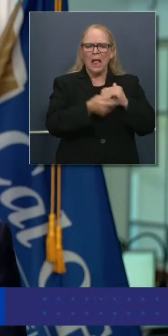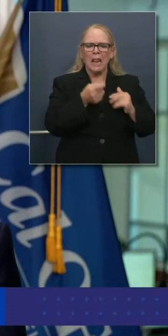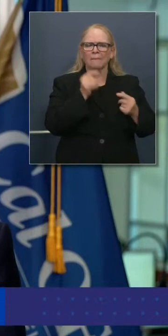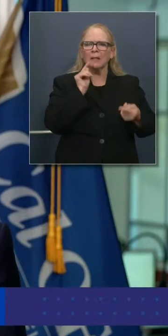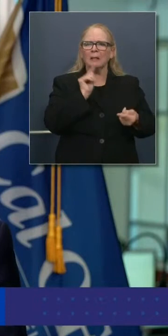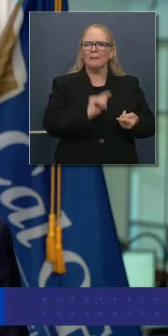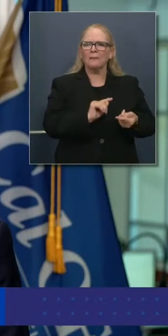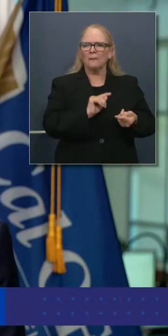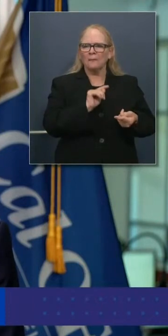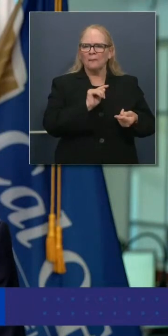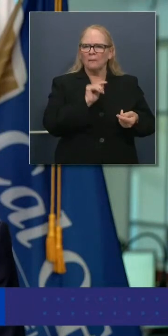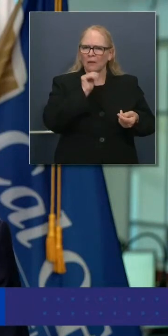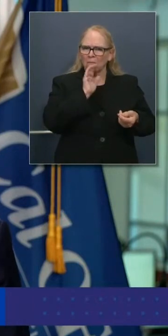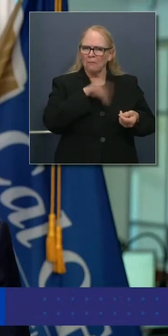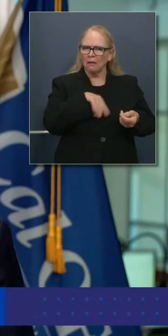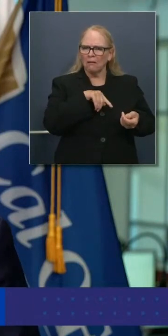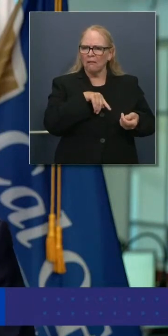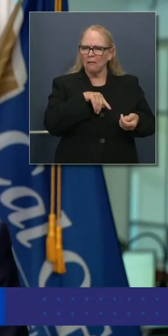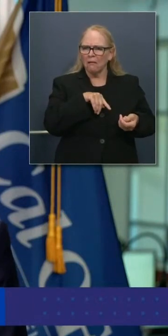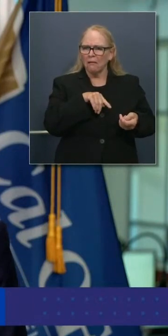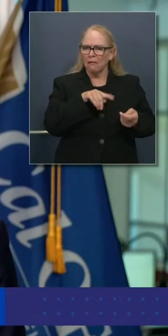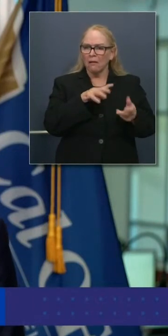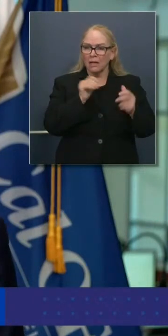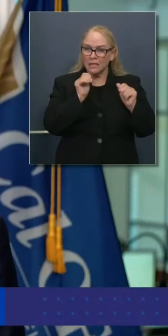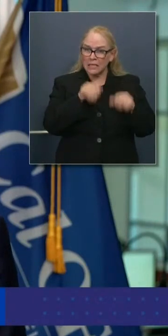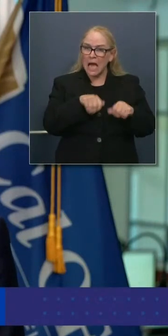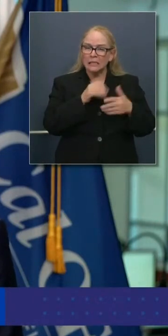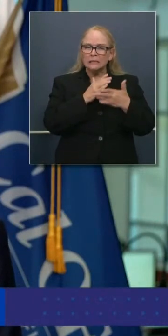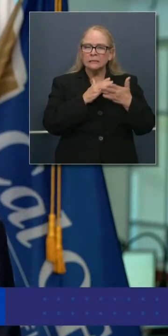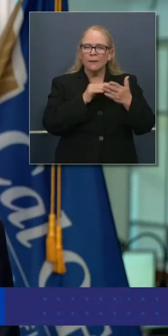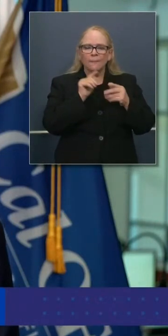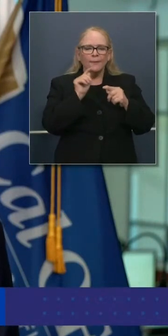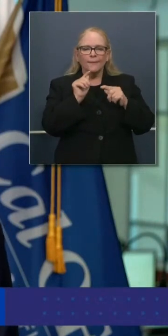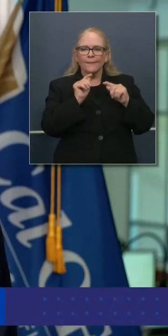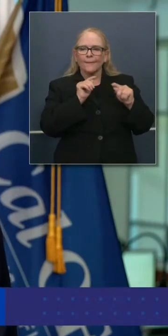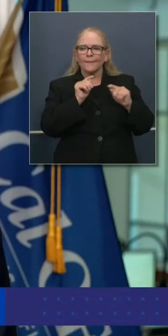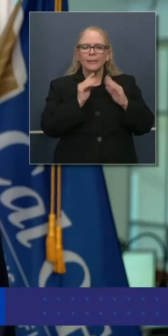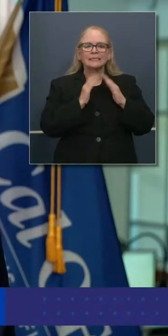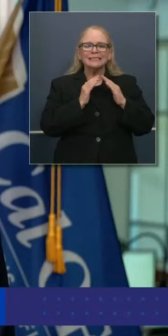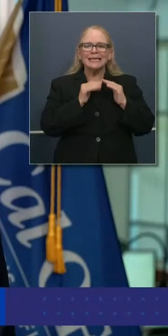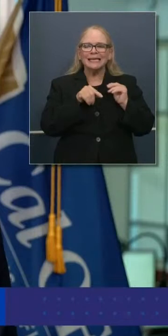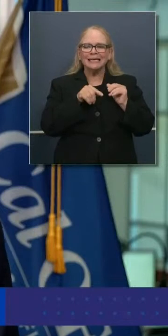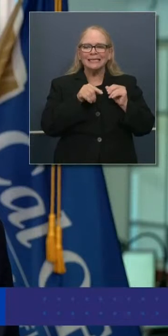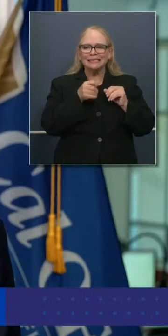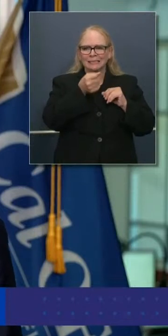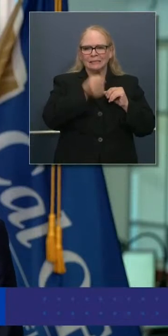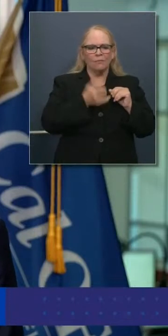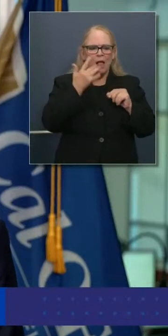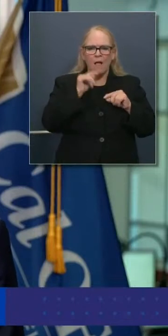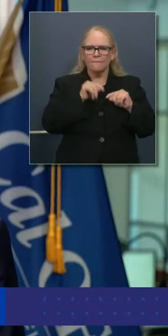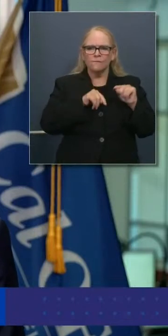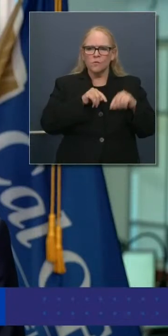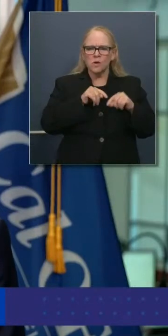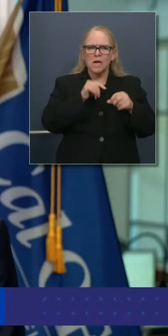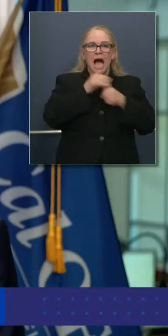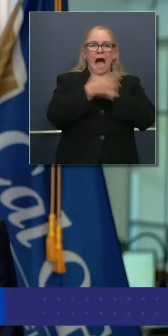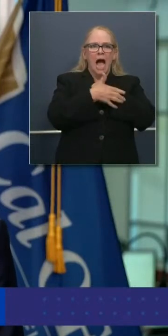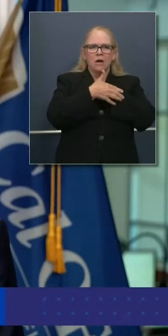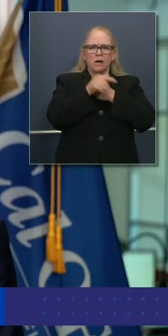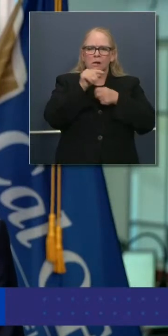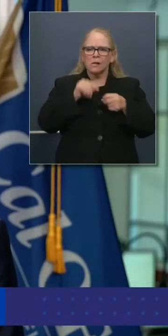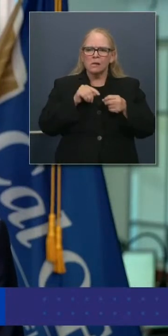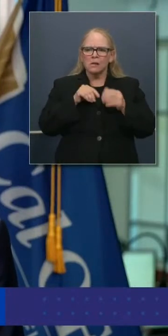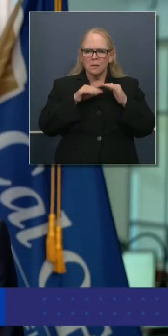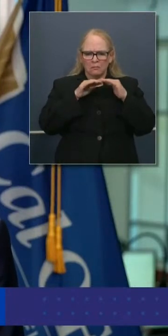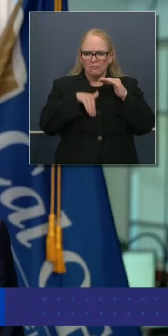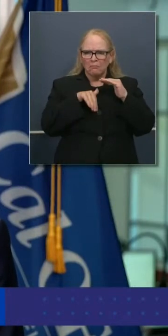there be a chance for, say, some of the cities in South County, some of the school districts that may fall way short of the 200